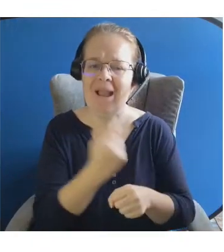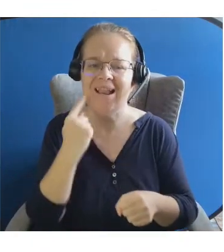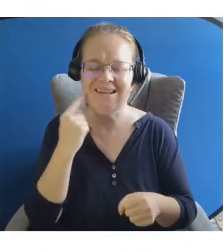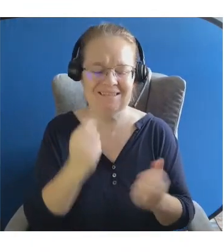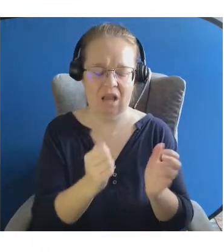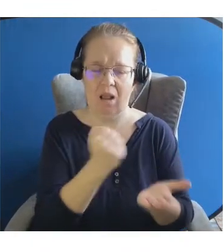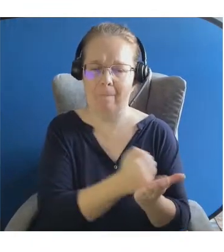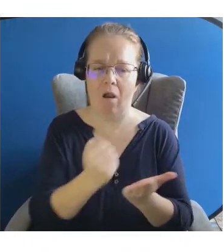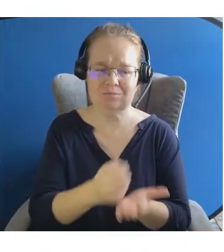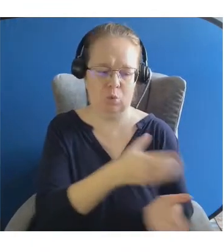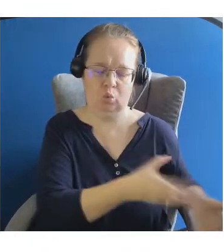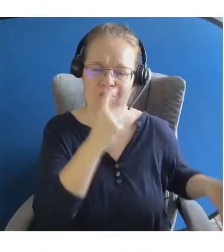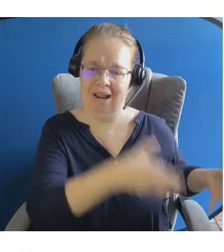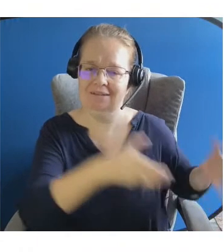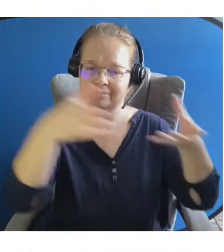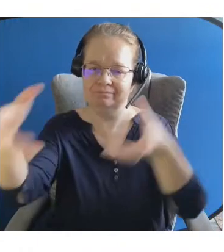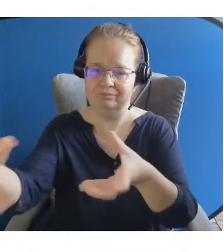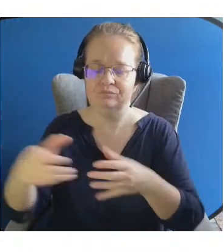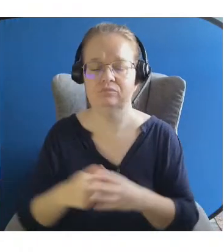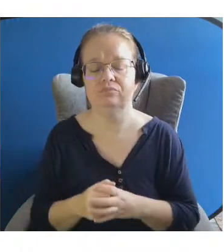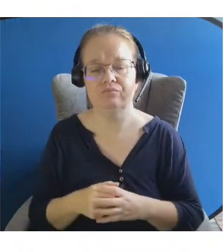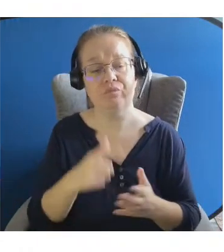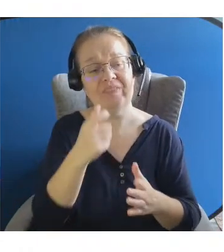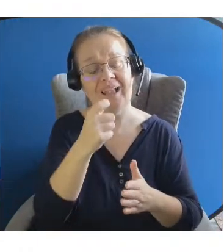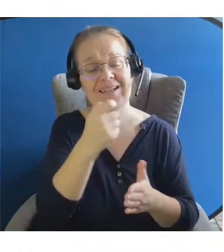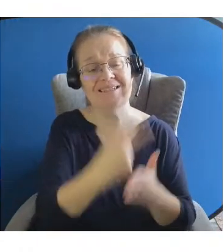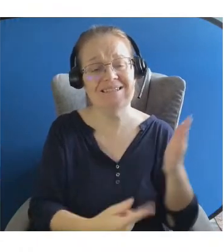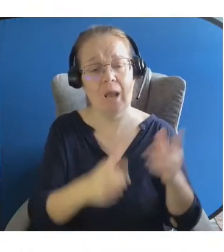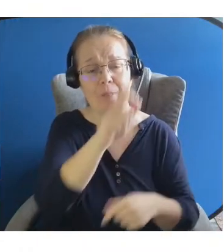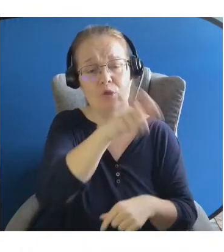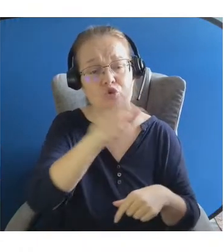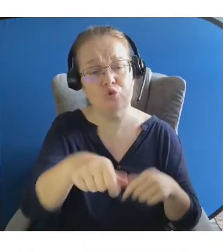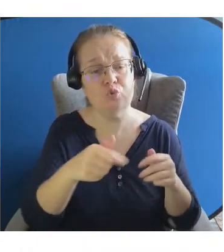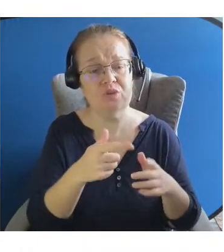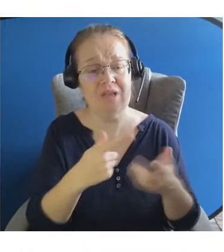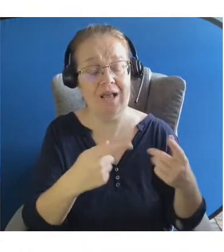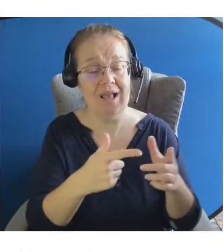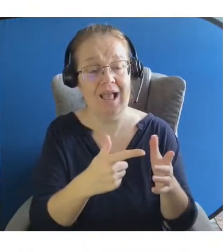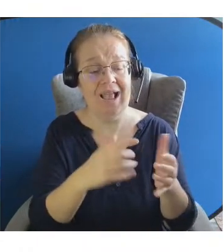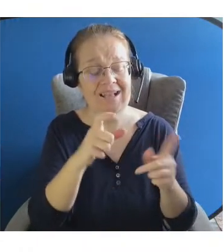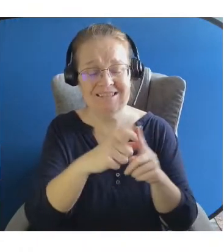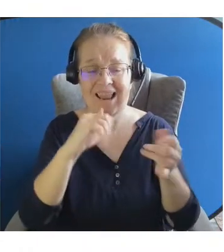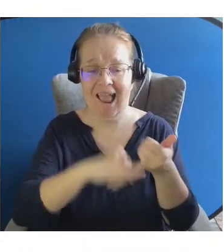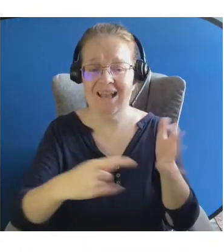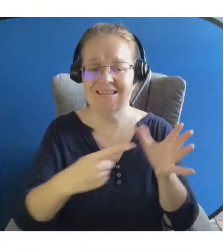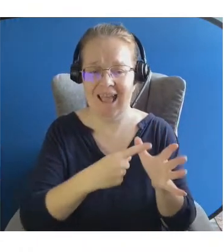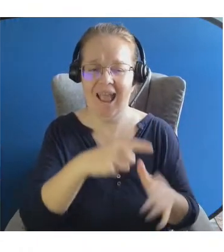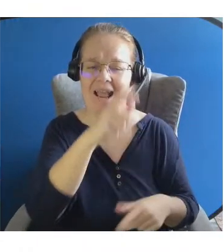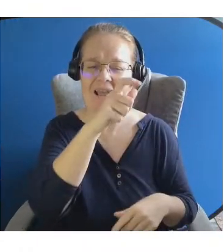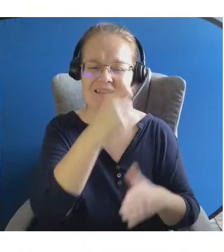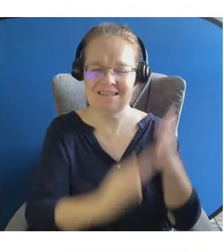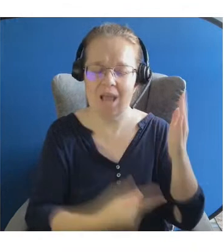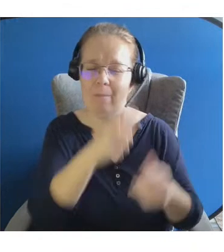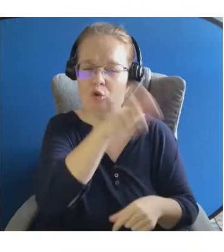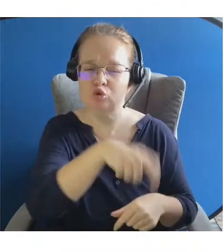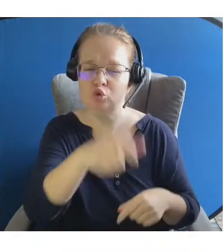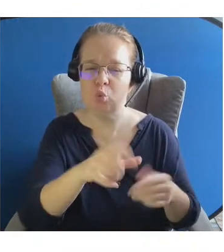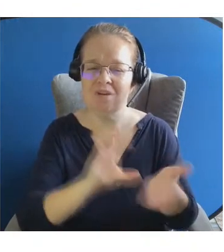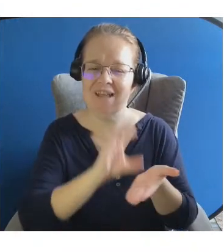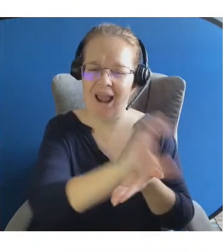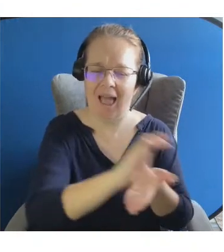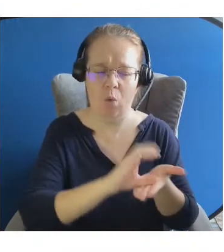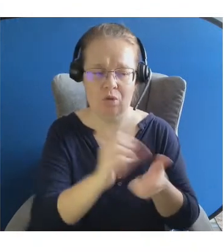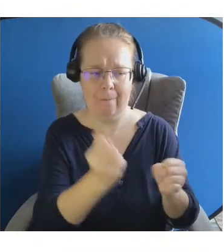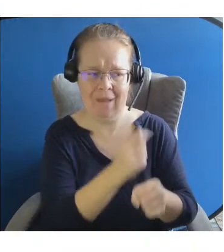access to work with the Disabled Students Allowance for disabled university students. It will make their path into a job a lot